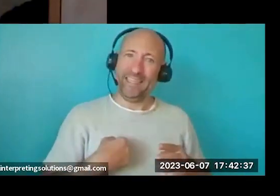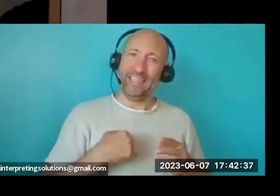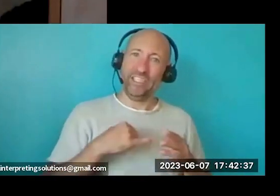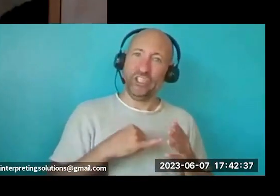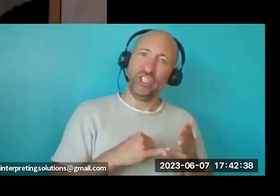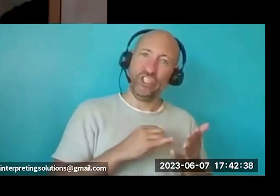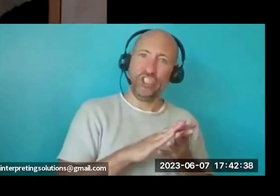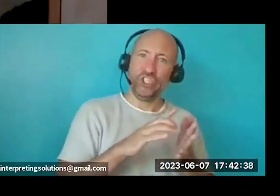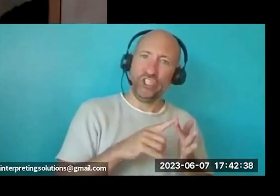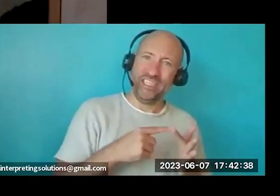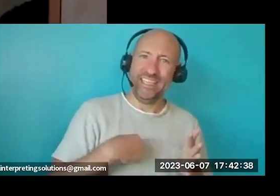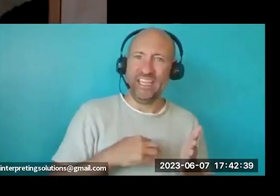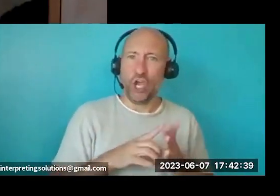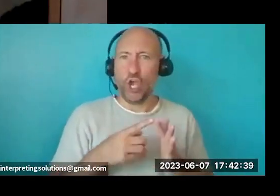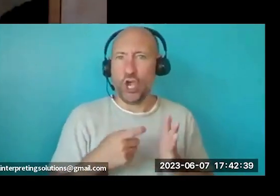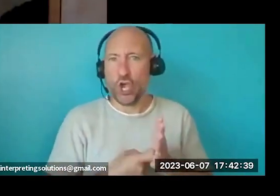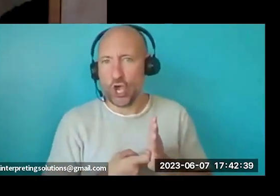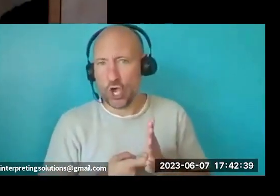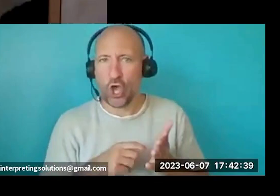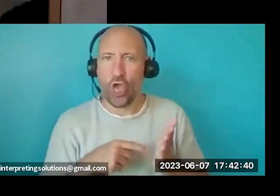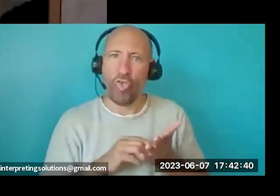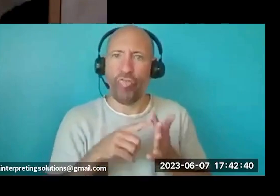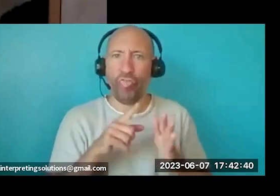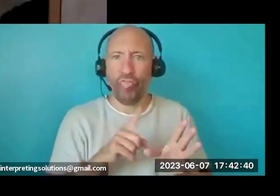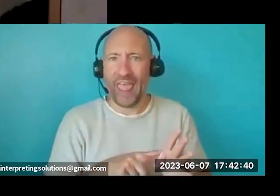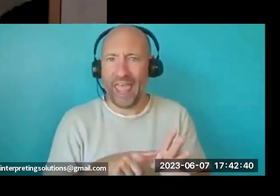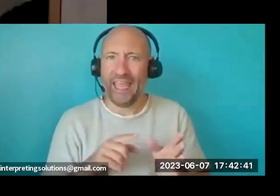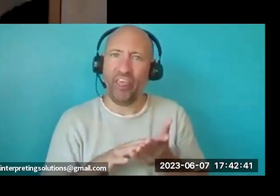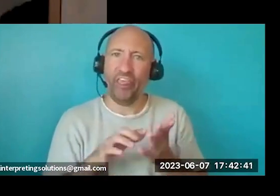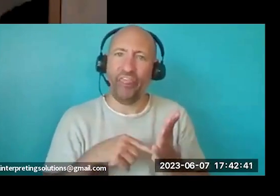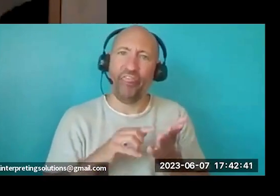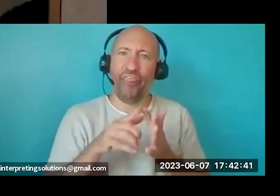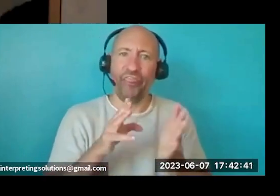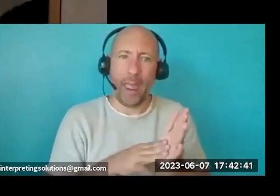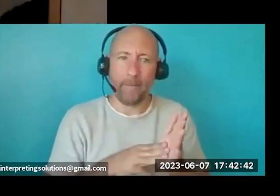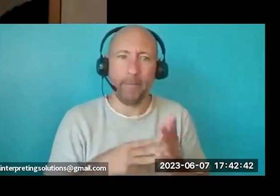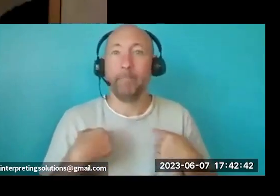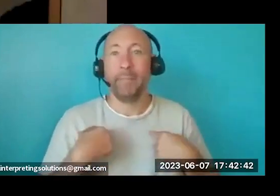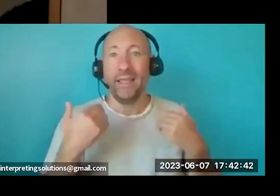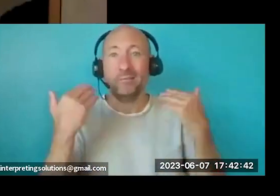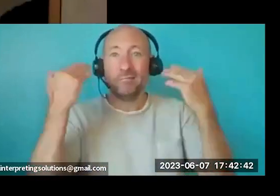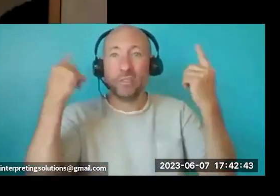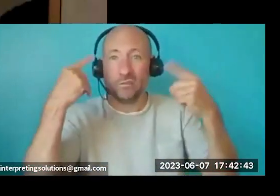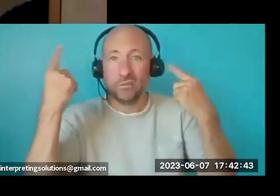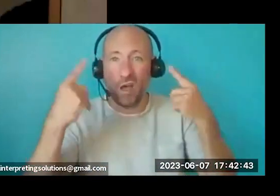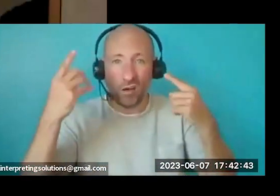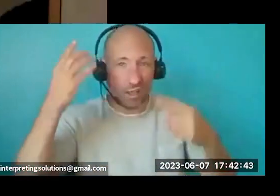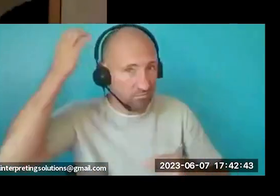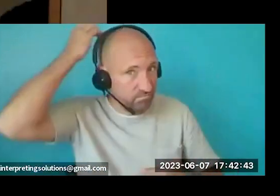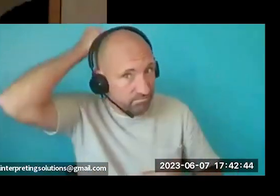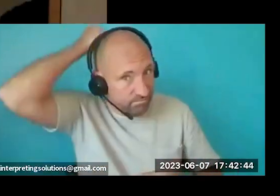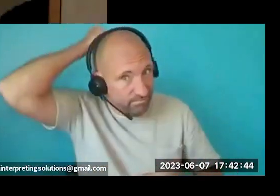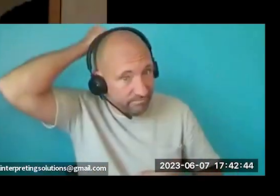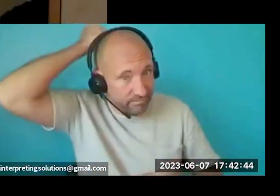them. I've got a pink t-shirt on and I have dark curly hair tied up in a